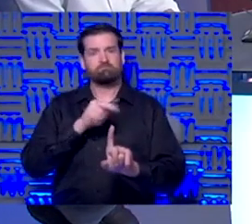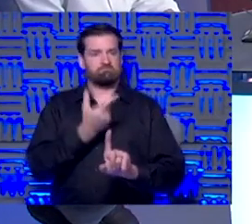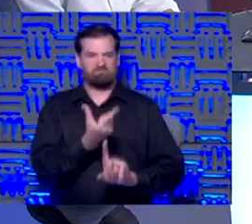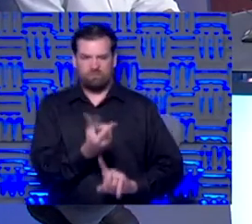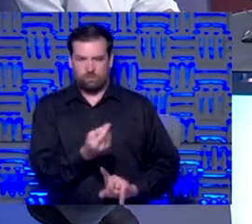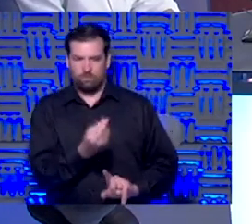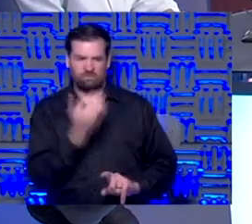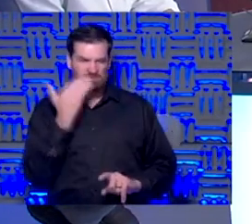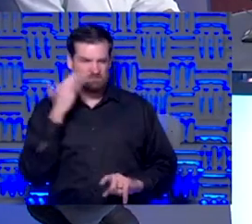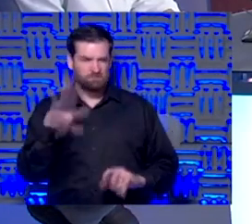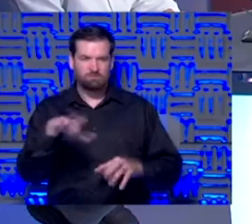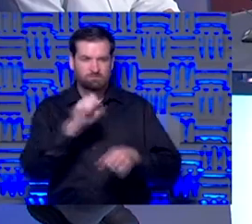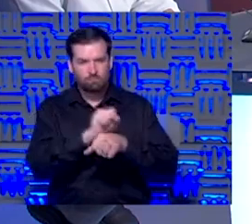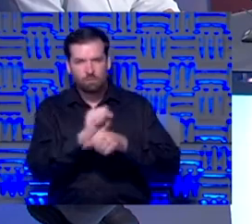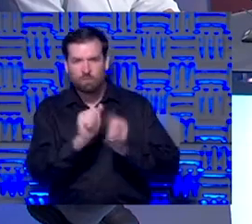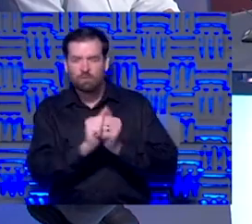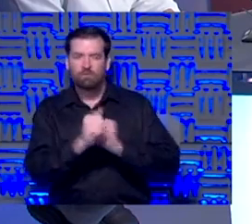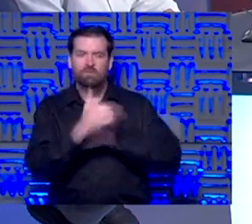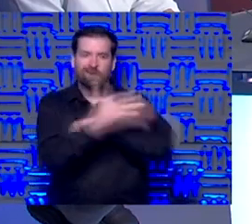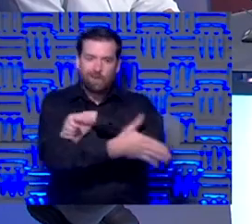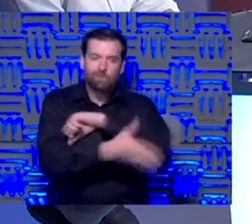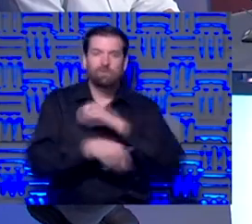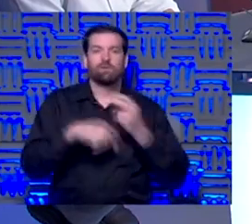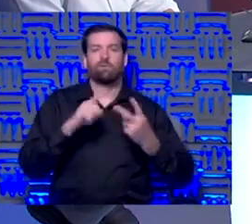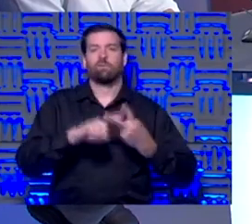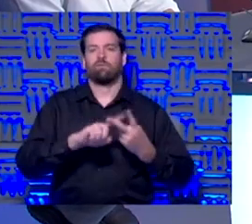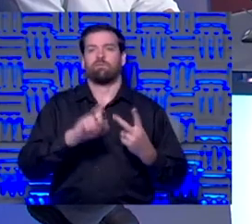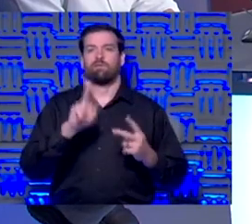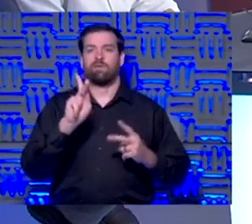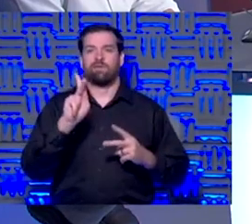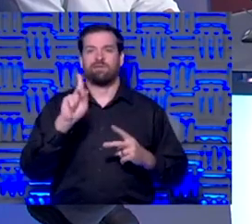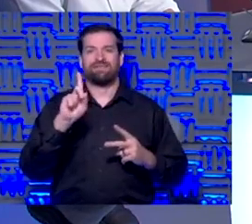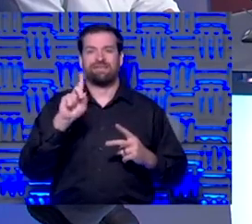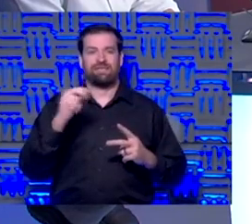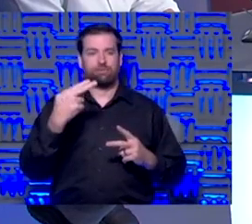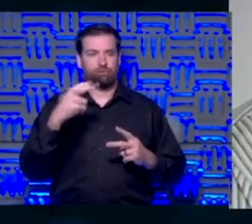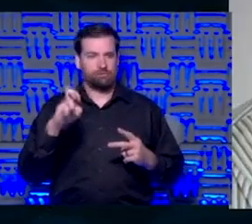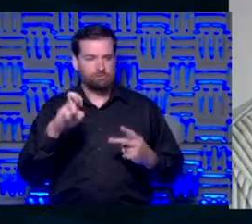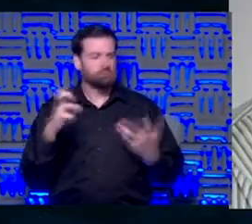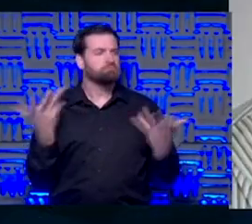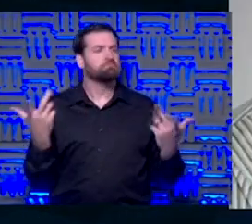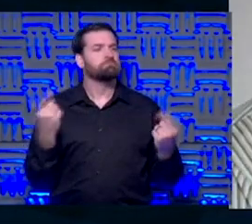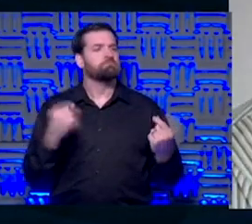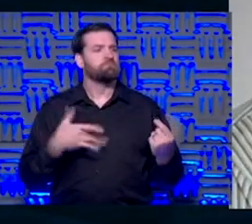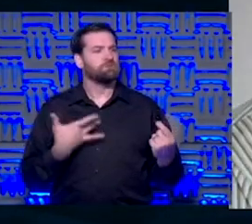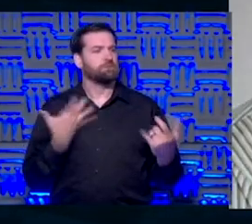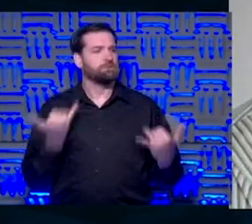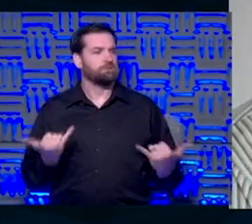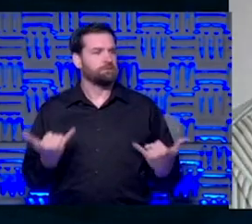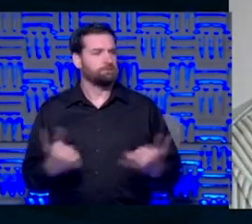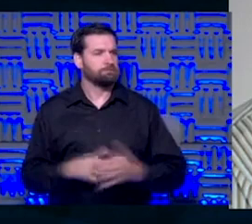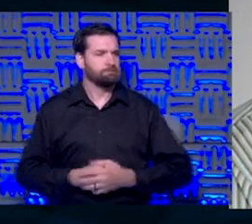and I know you work a lot with the county and with KDHE, how do you feel about where things are today?